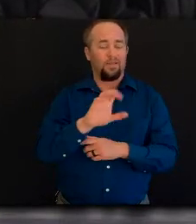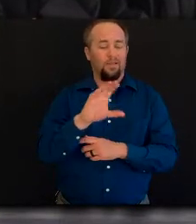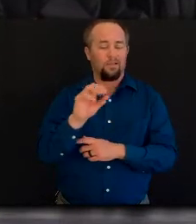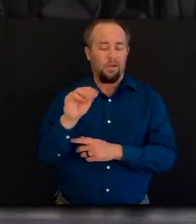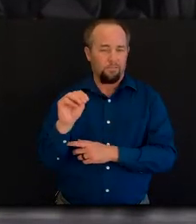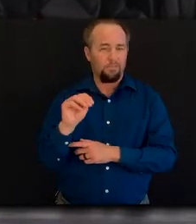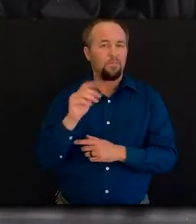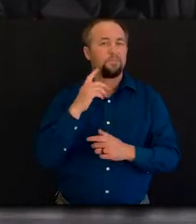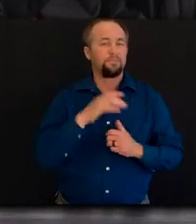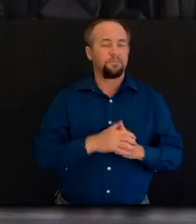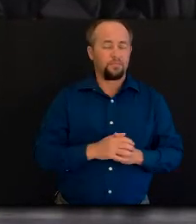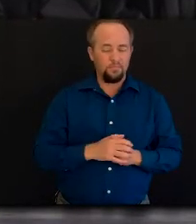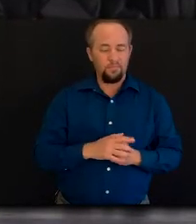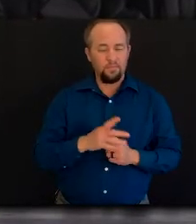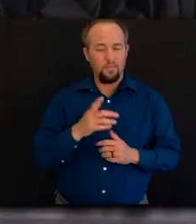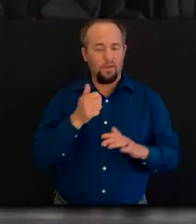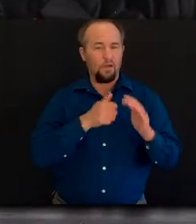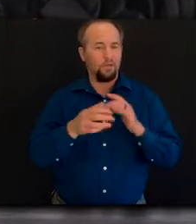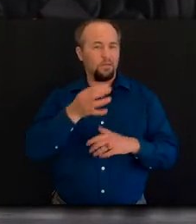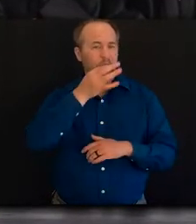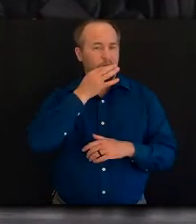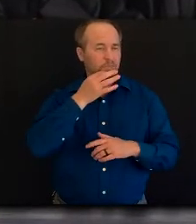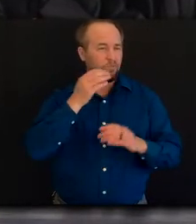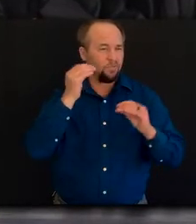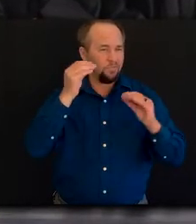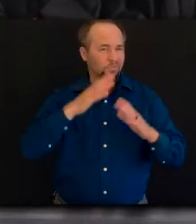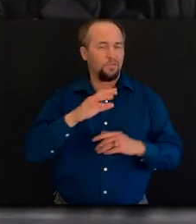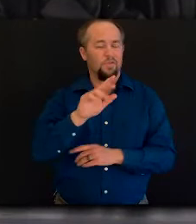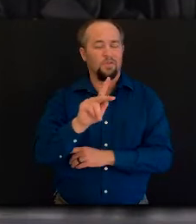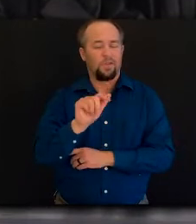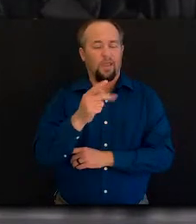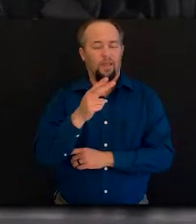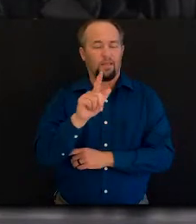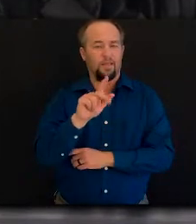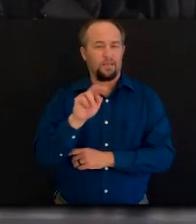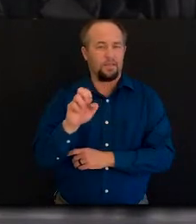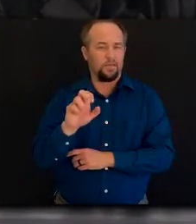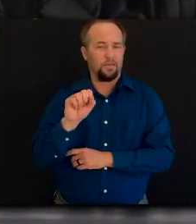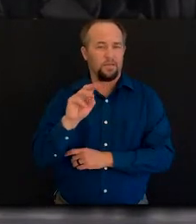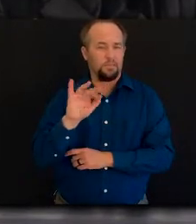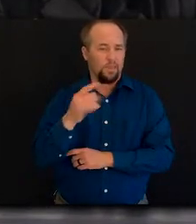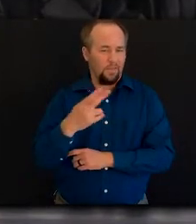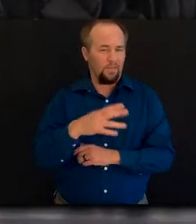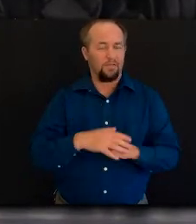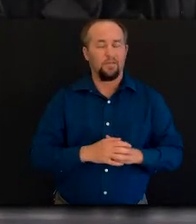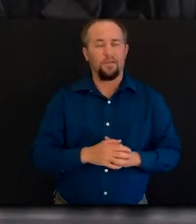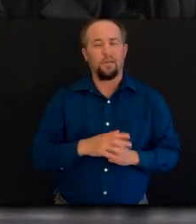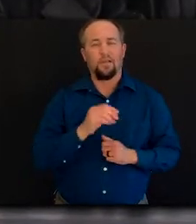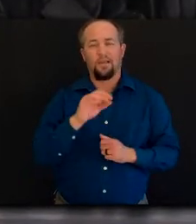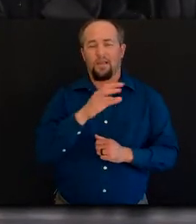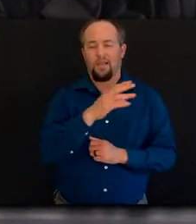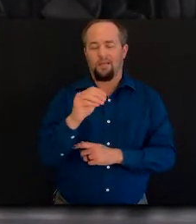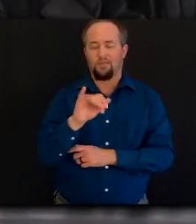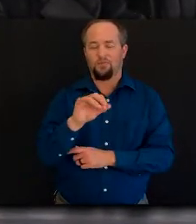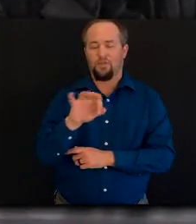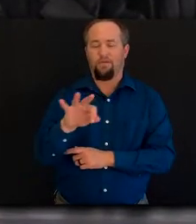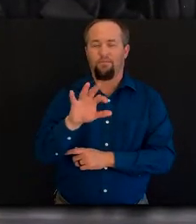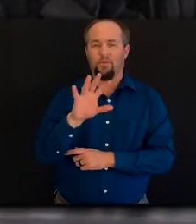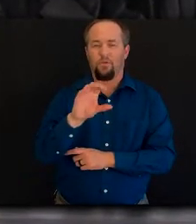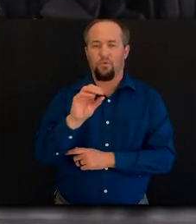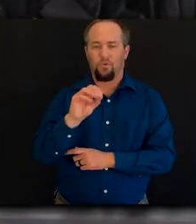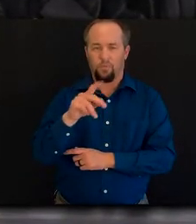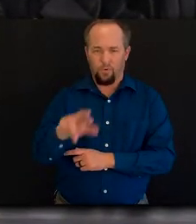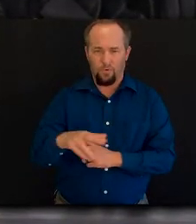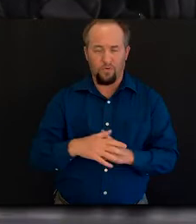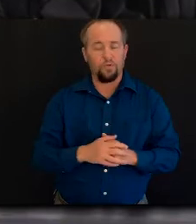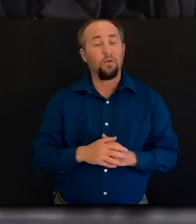Koperanian, and Natalie Fales under the expert tutelage of Ms. Kathleen Smith and Mr. Jeff Cooper. The choir is under the direction of Mrs. Pam